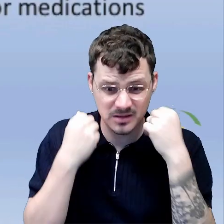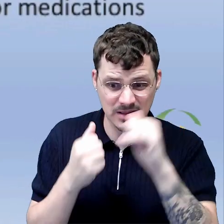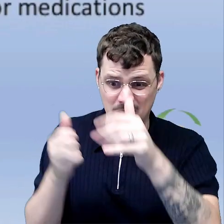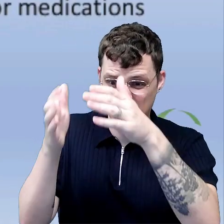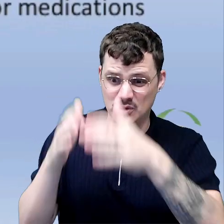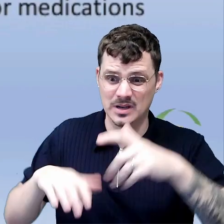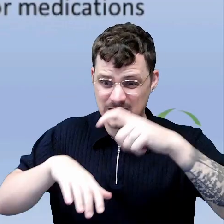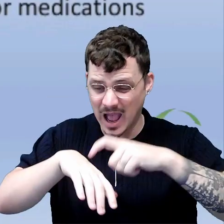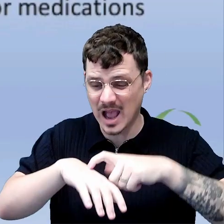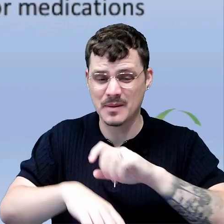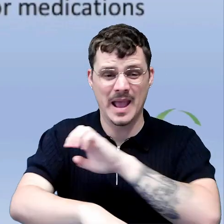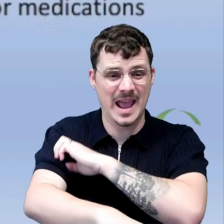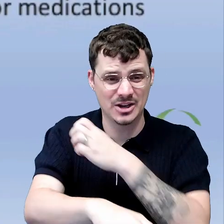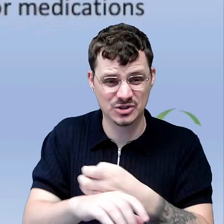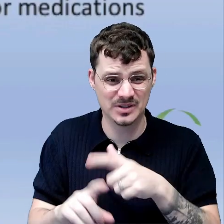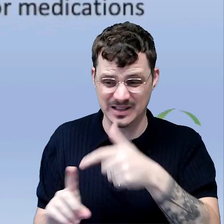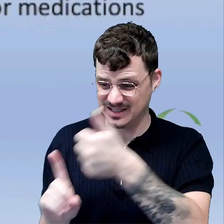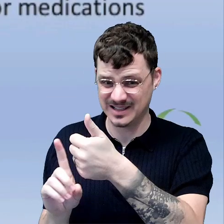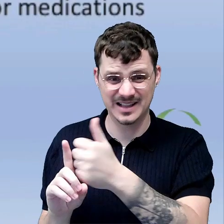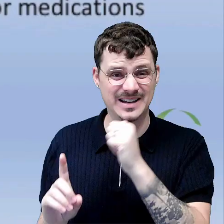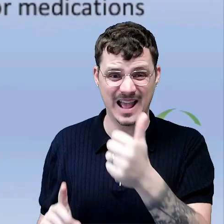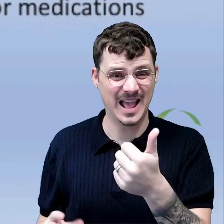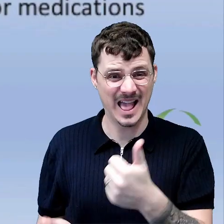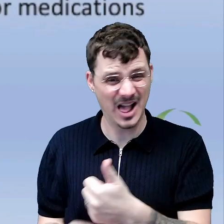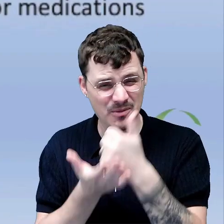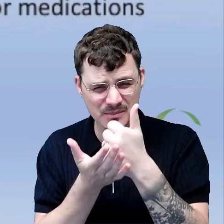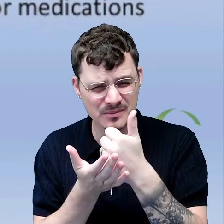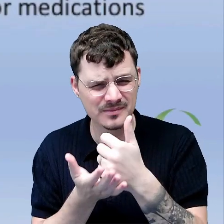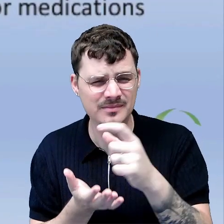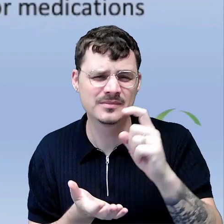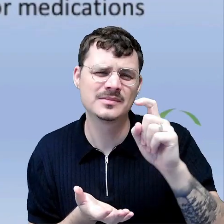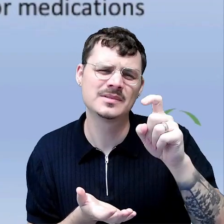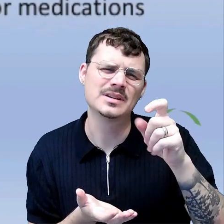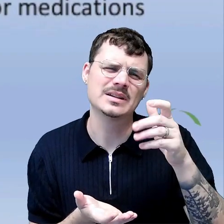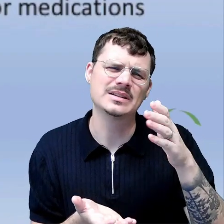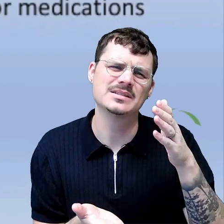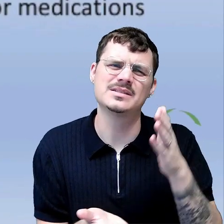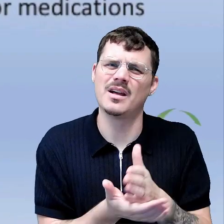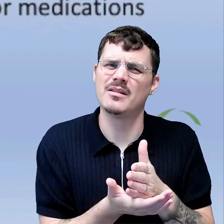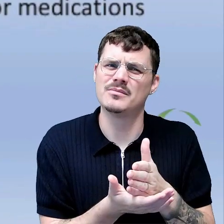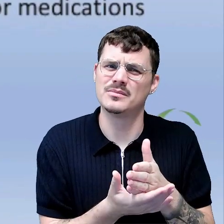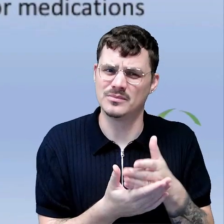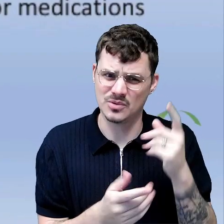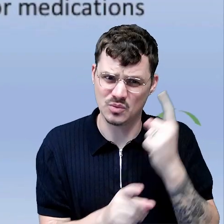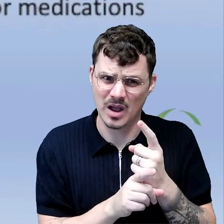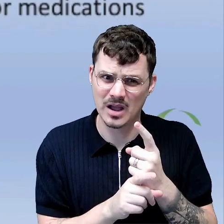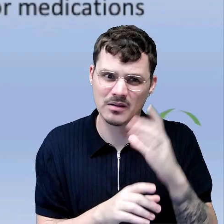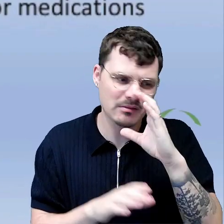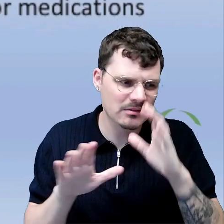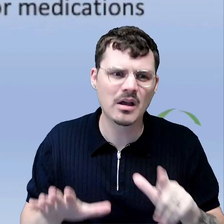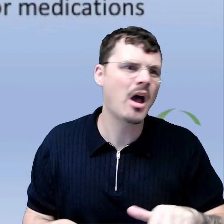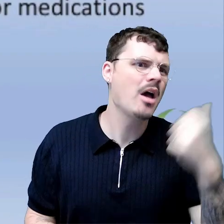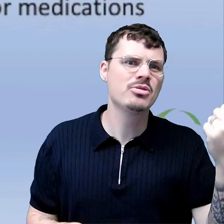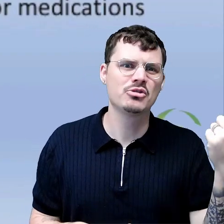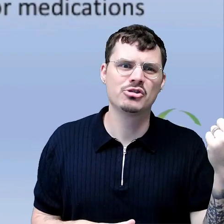that doesn't help, we got to stop, right? Do something